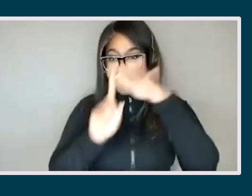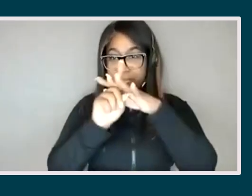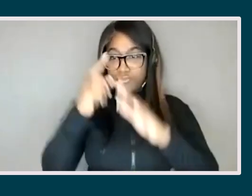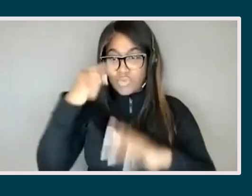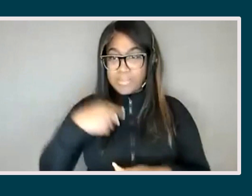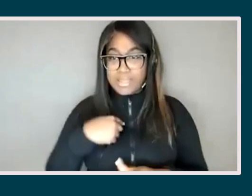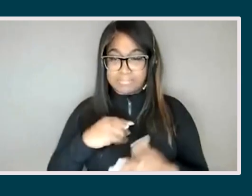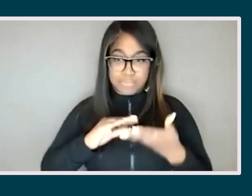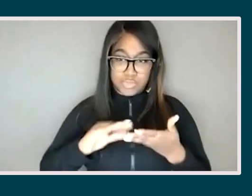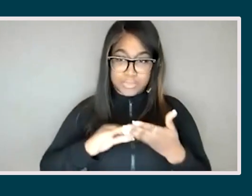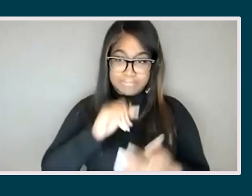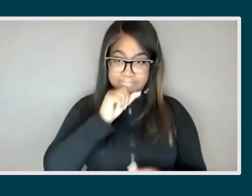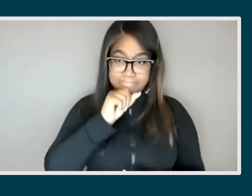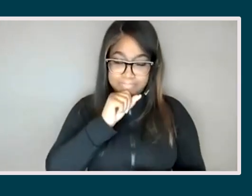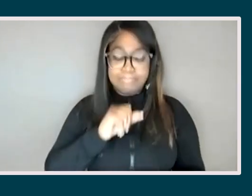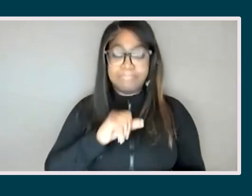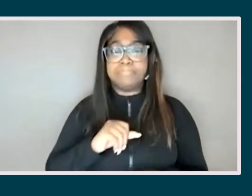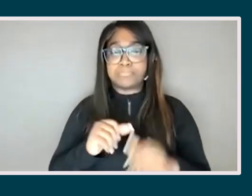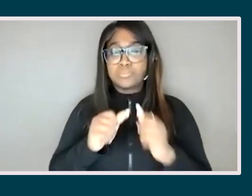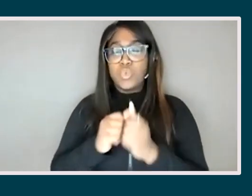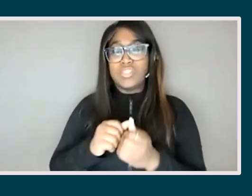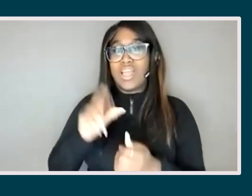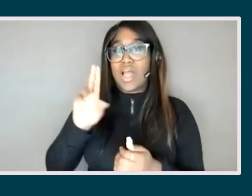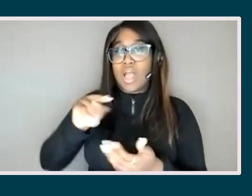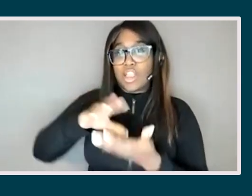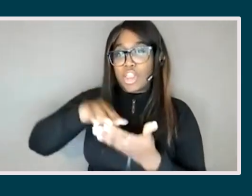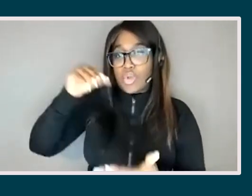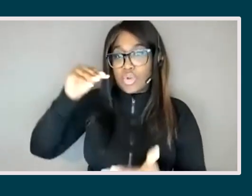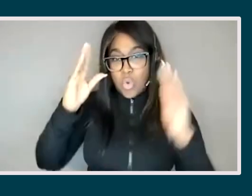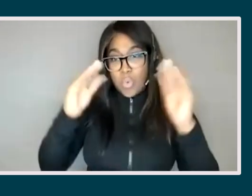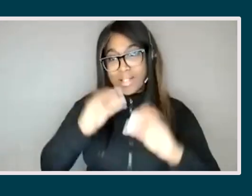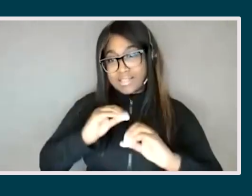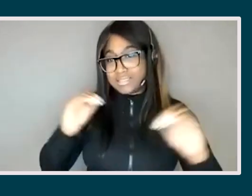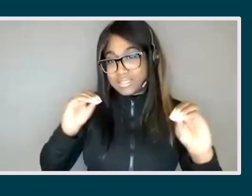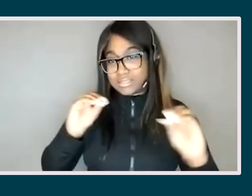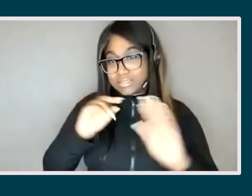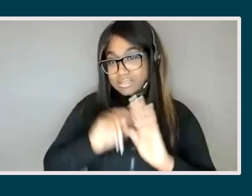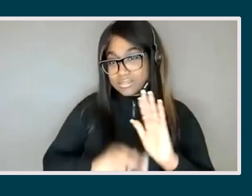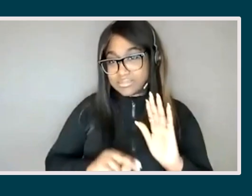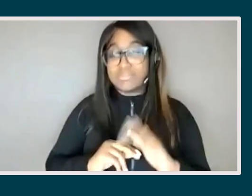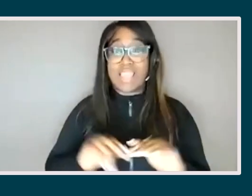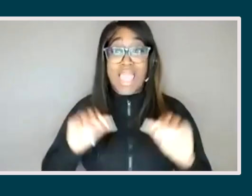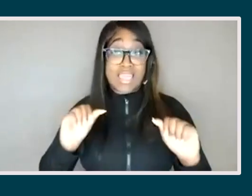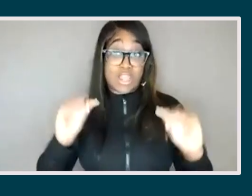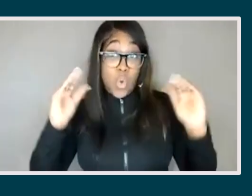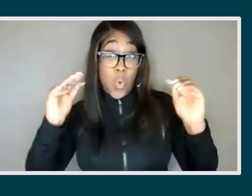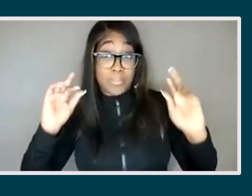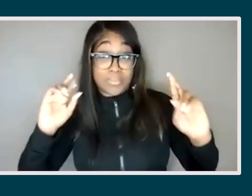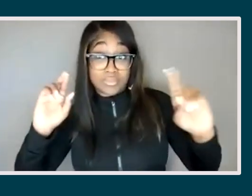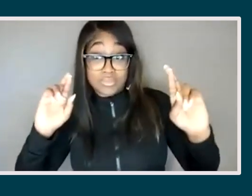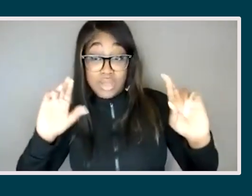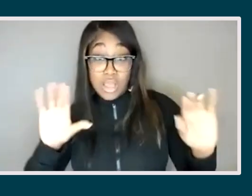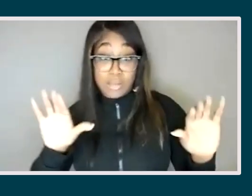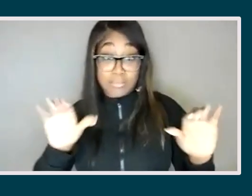in Unlearning Hopelessness. I can hope that I am able to do my best. I can